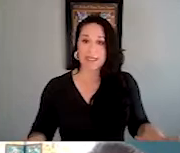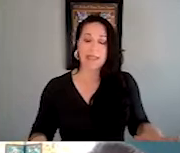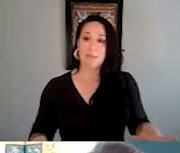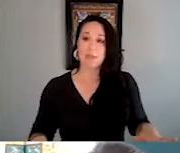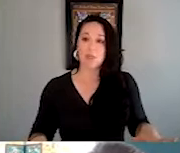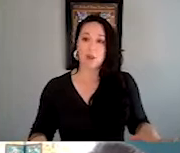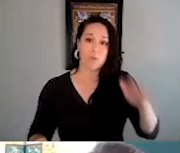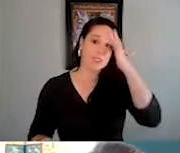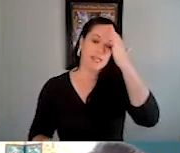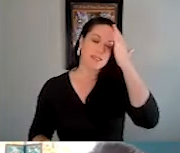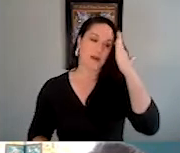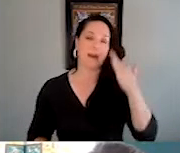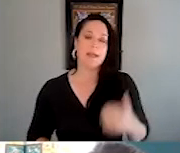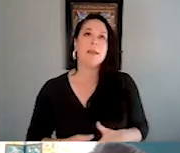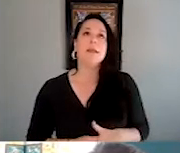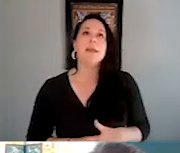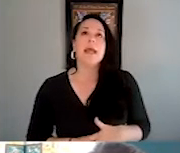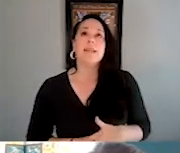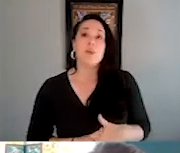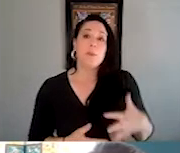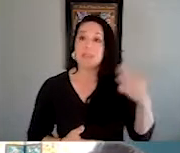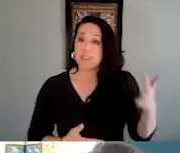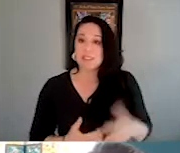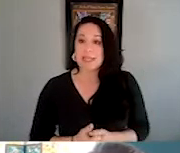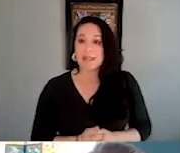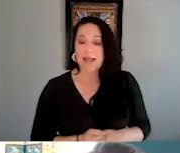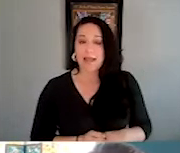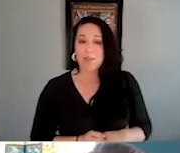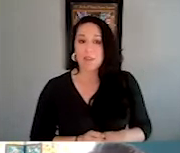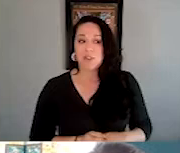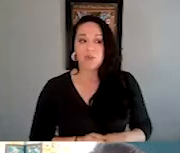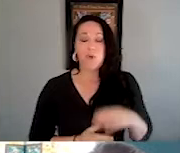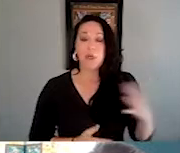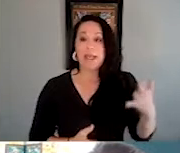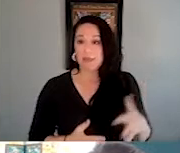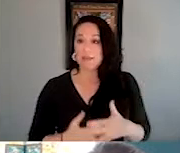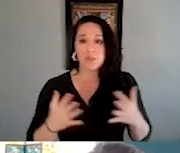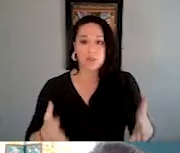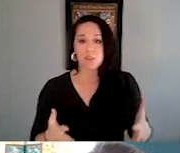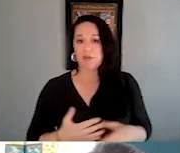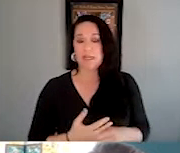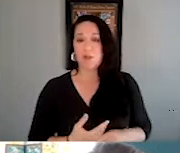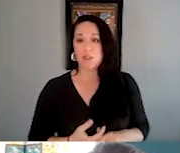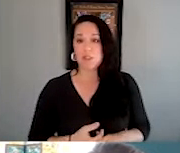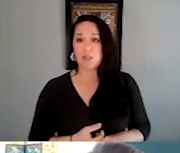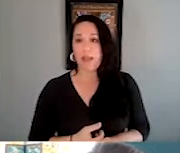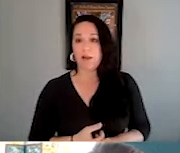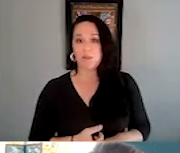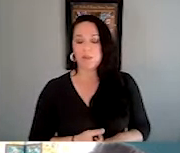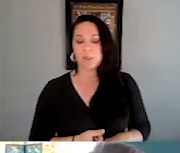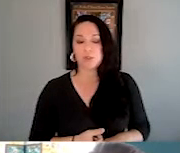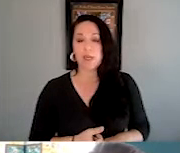we were seeing any major opioid deaths in our area. And so we petitioned the state at the time to put in some student survey data